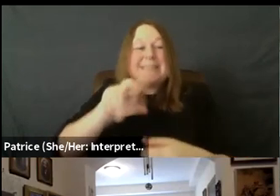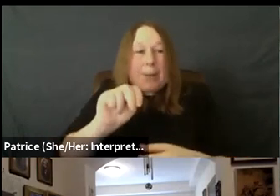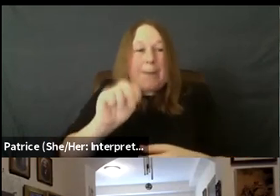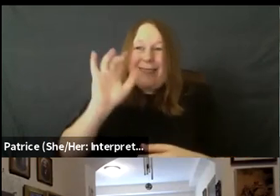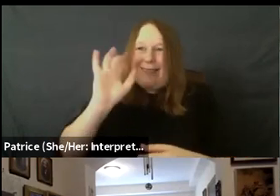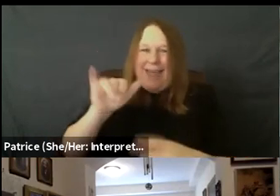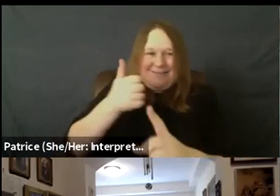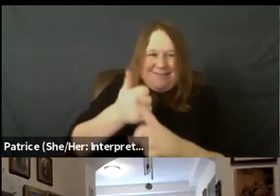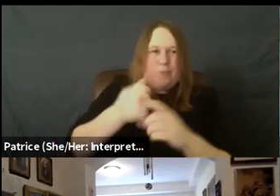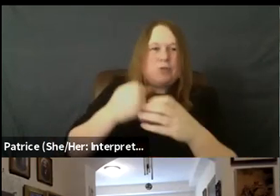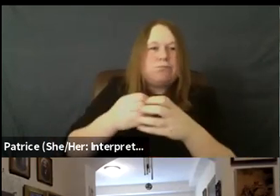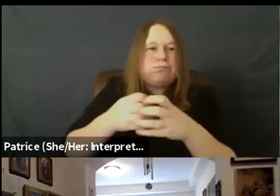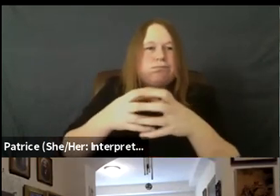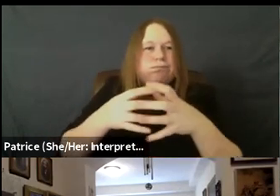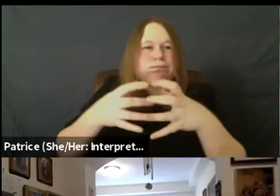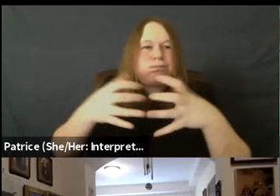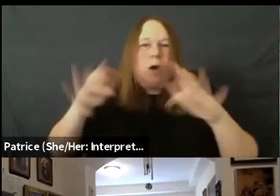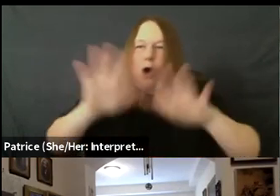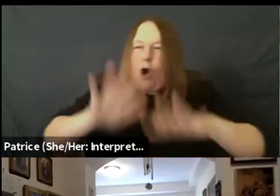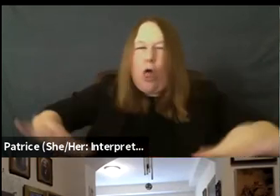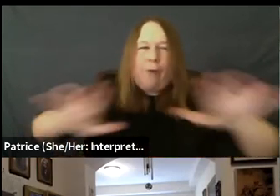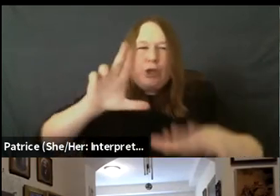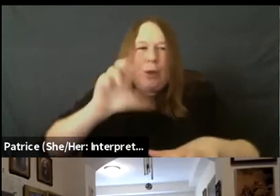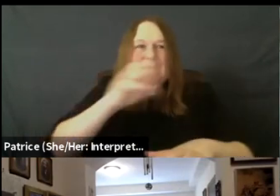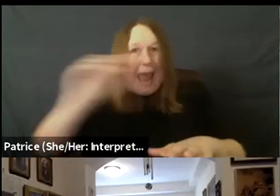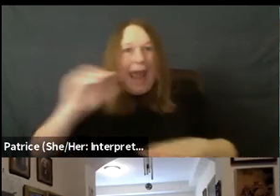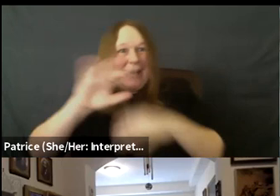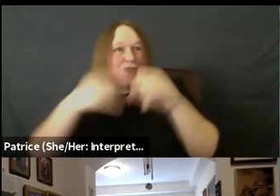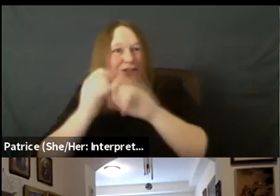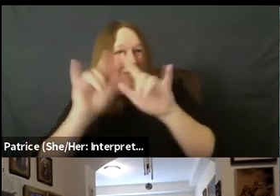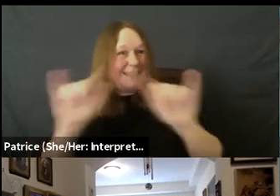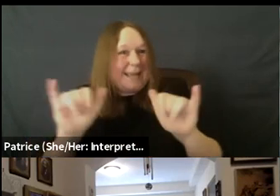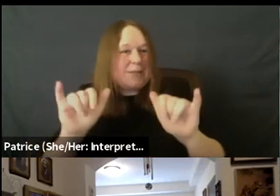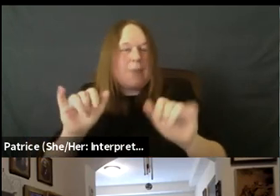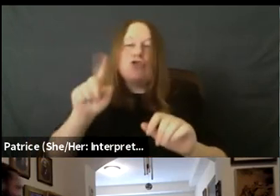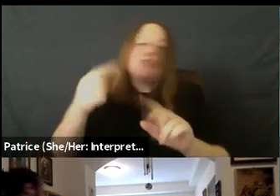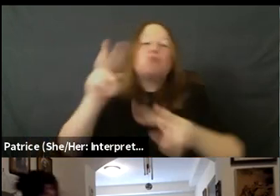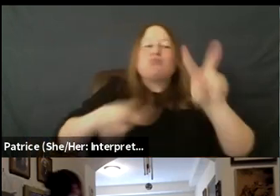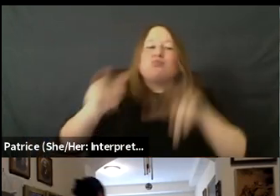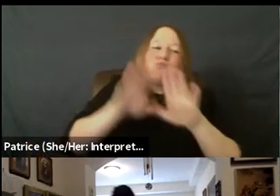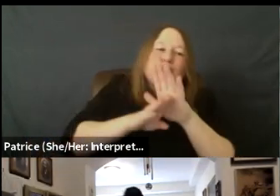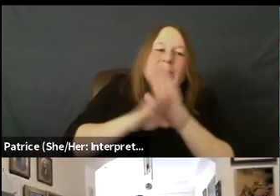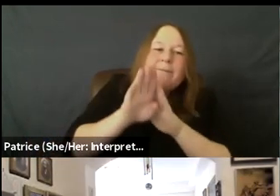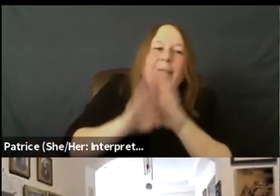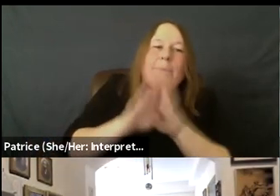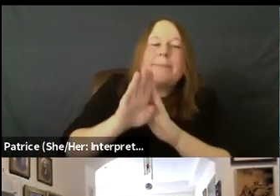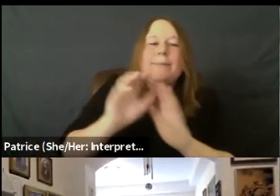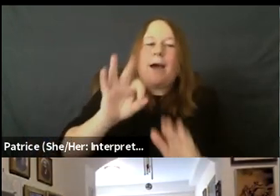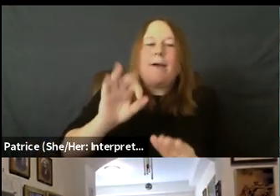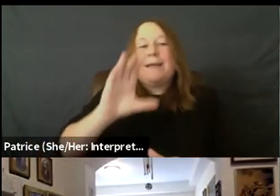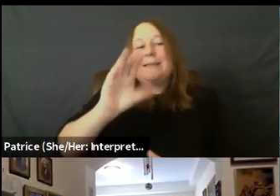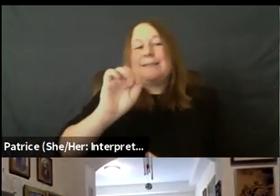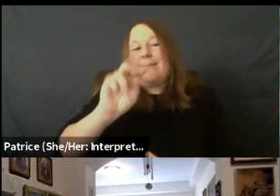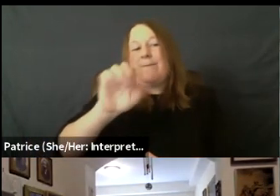was growing across the United States and internationally, looking at the development of the civil